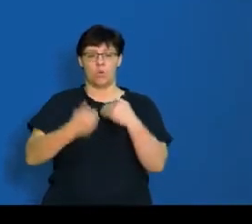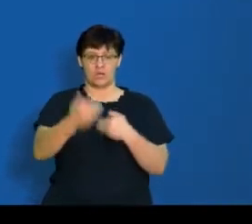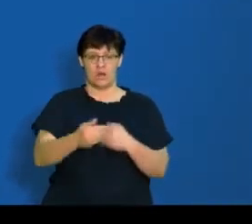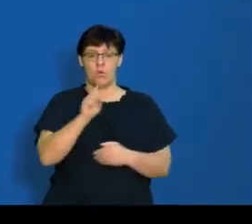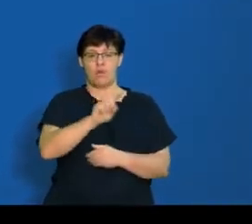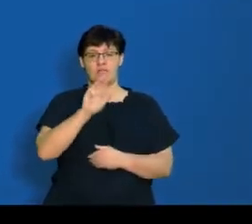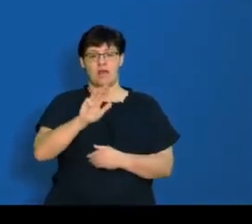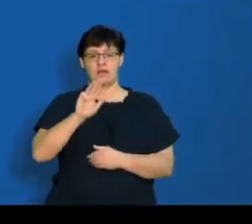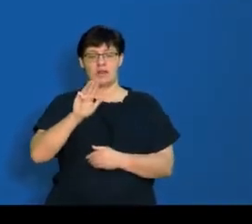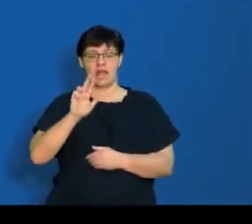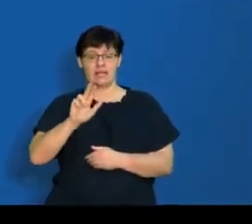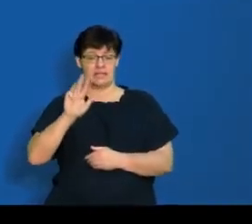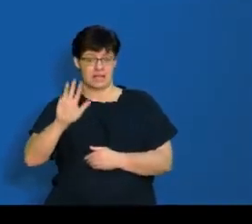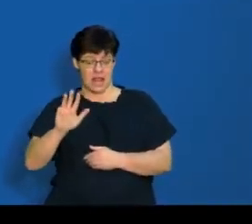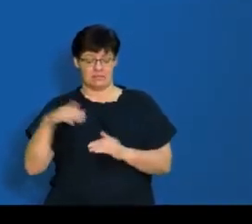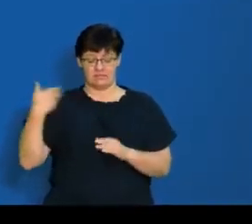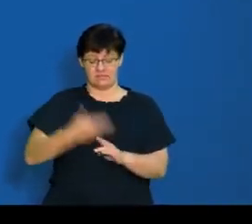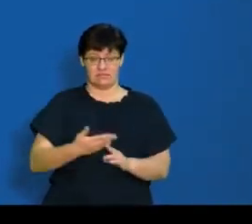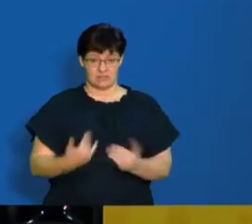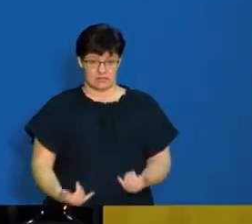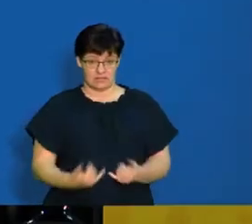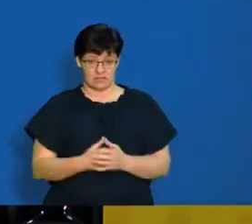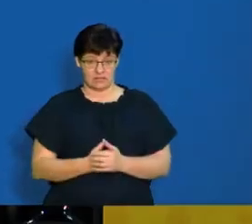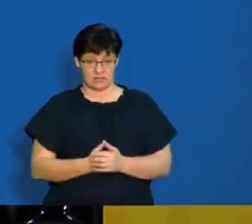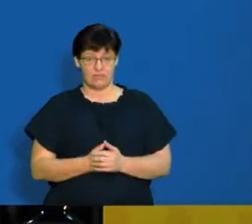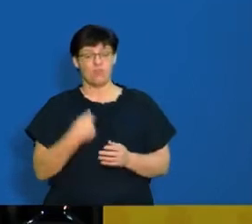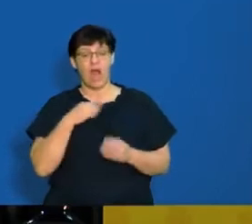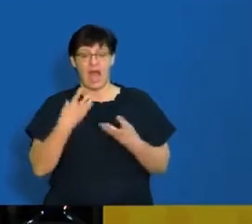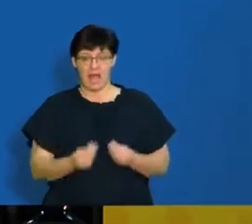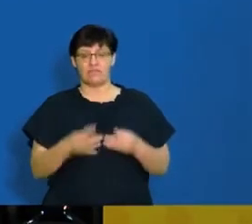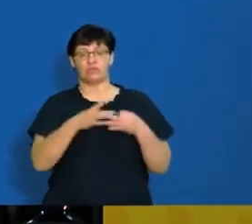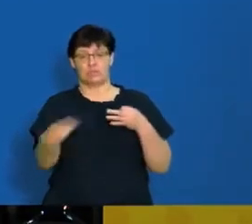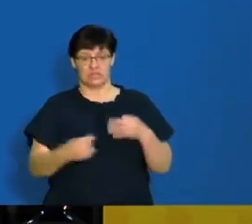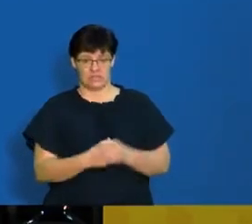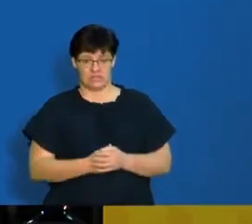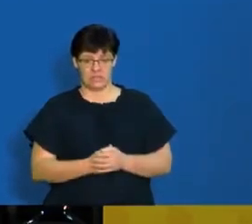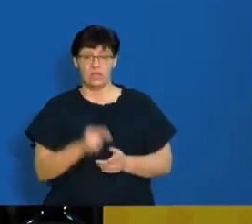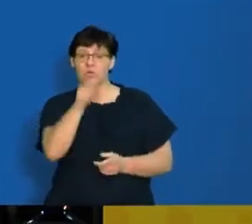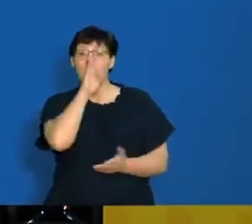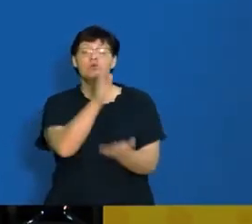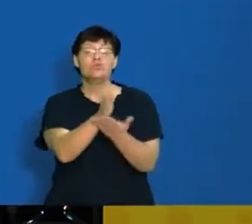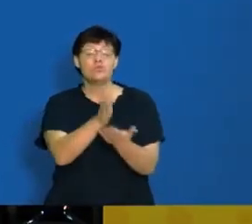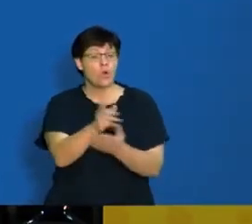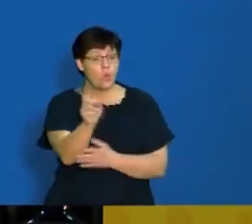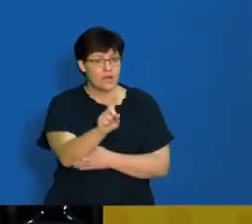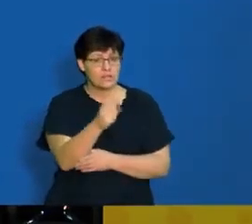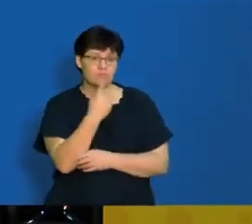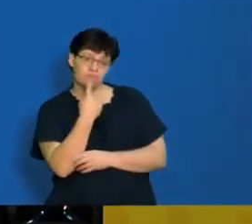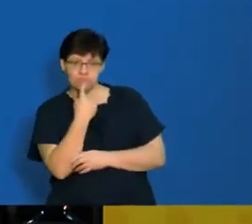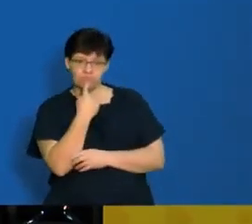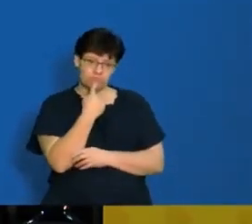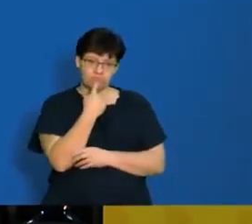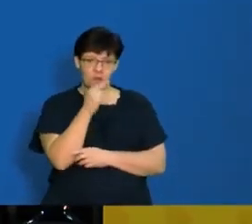to the present. Now guys, remember I told you that there is a choice here. So you have to make sure that you choose a